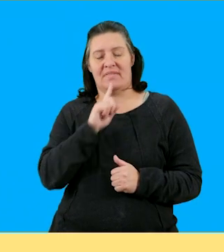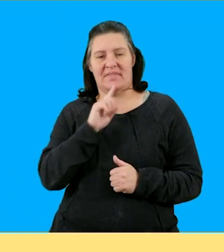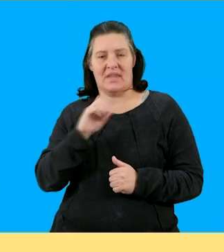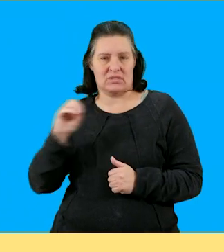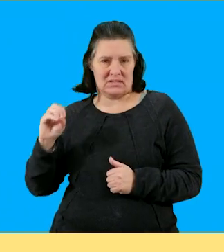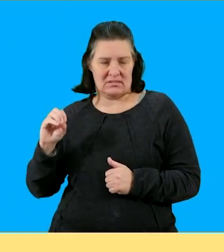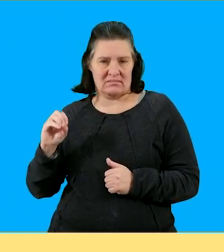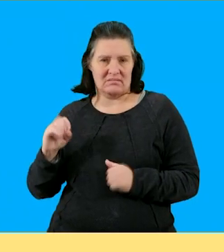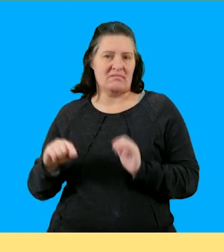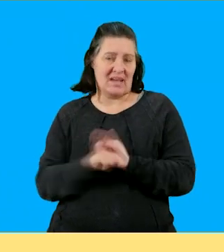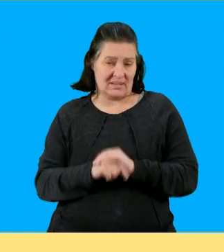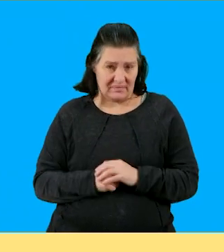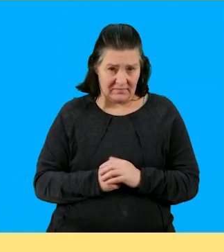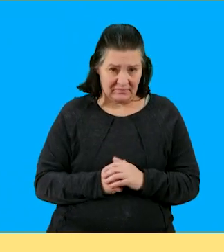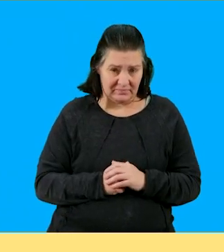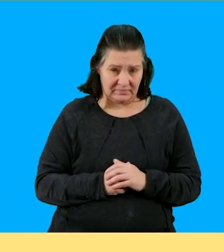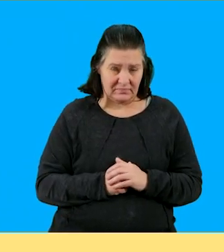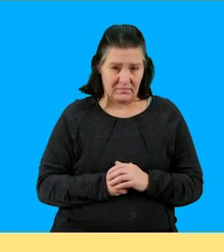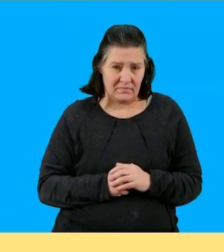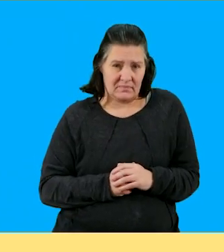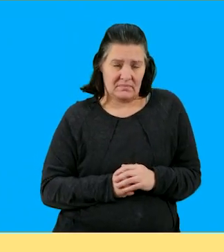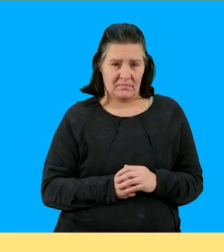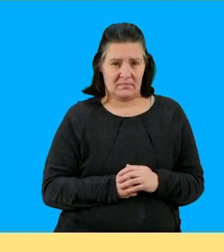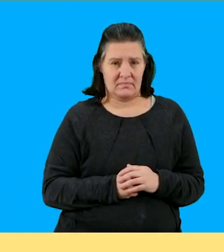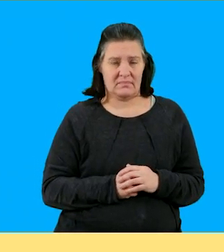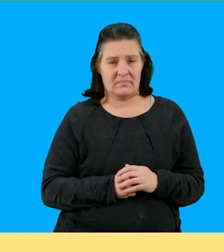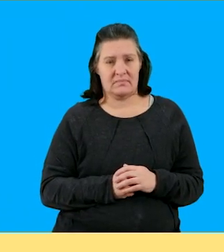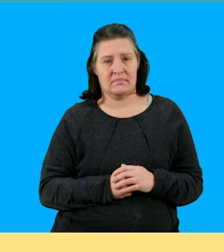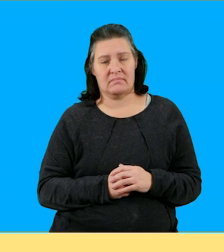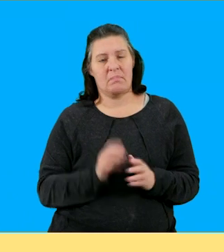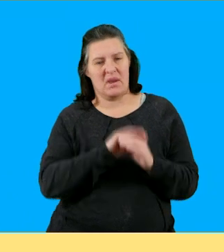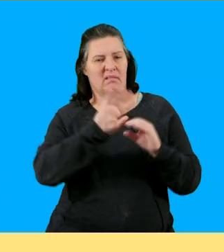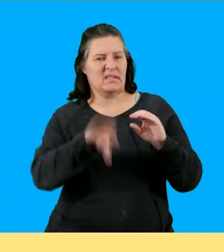with a deficit of 5,000.